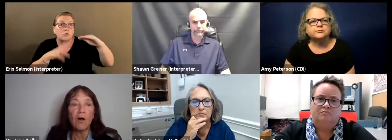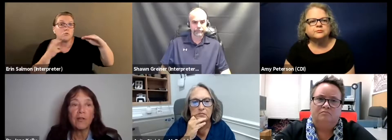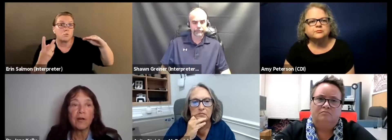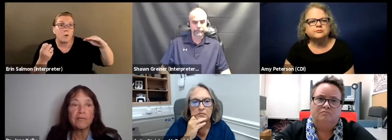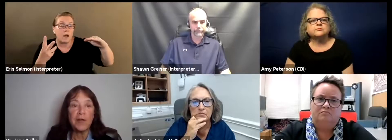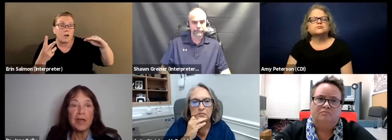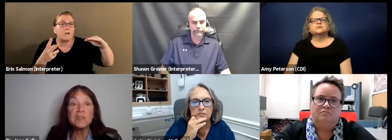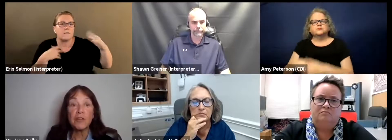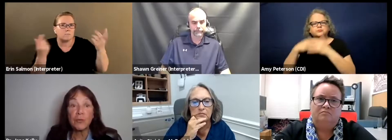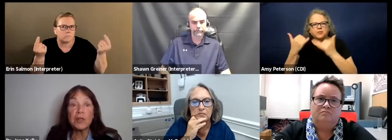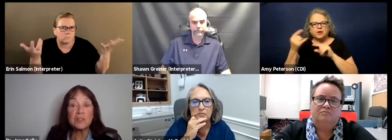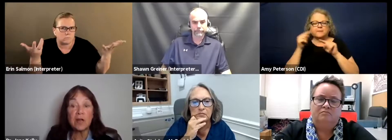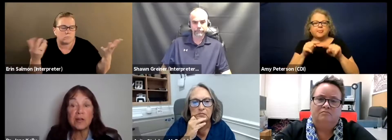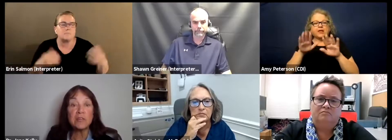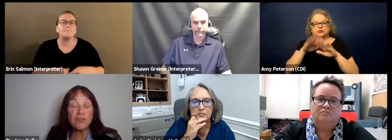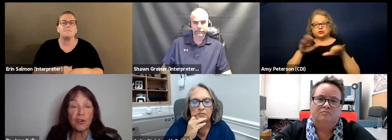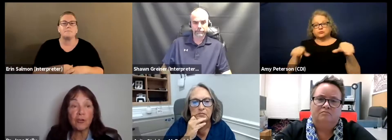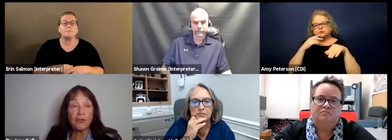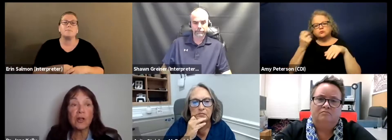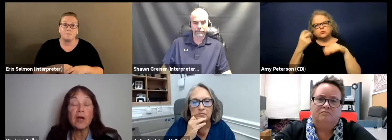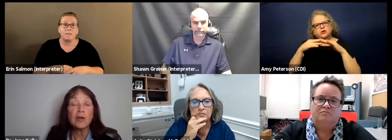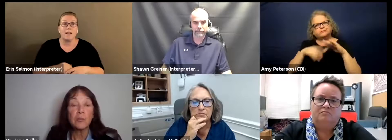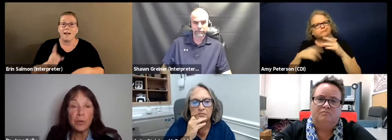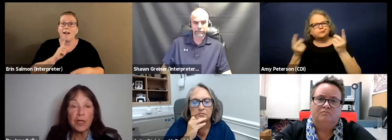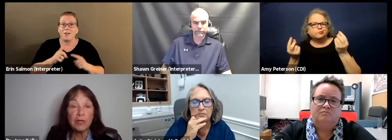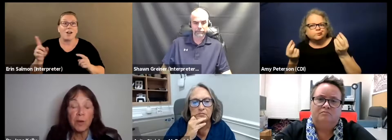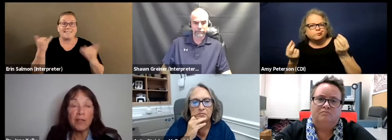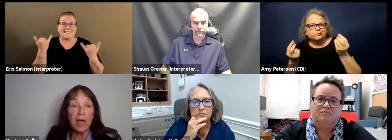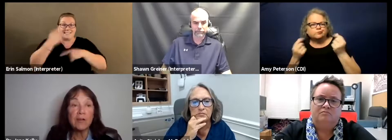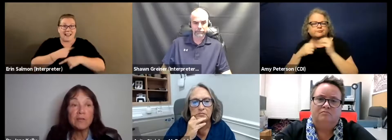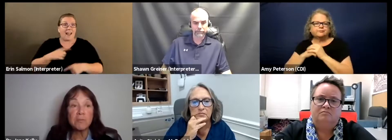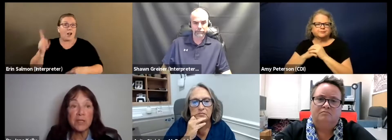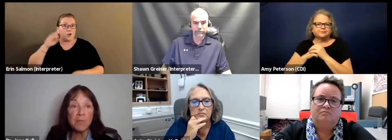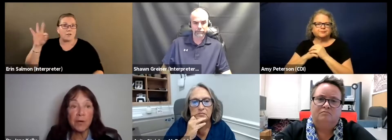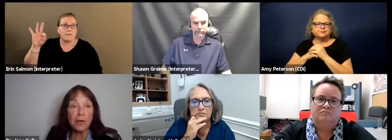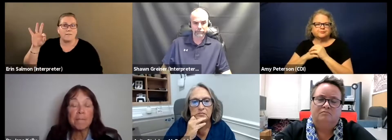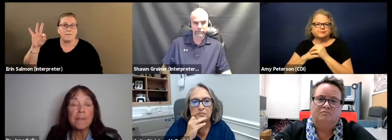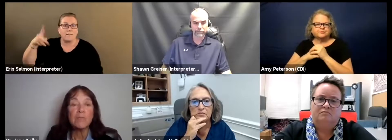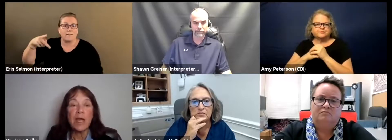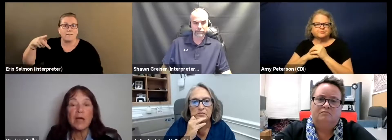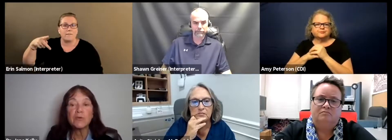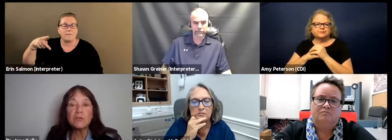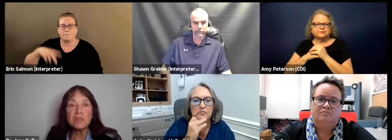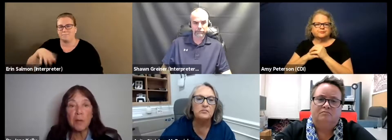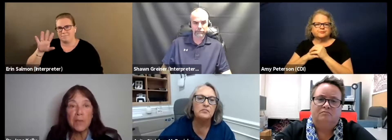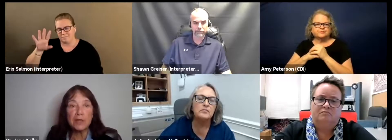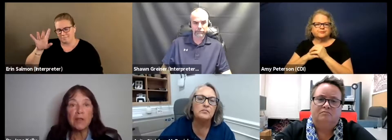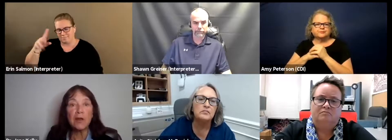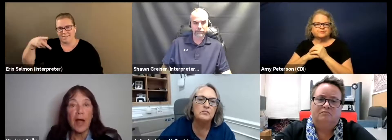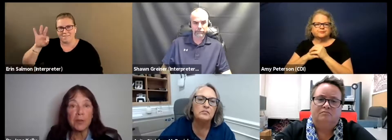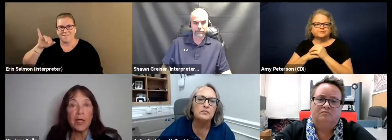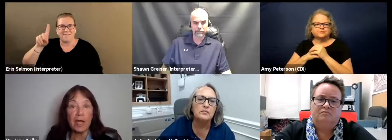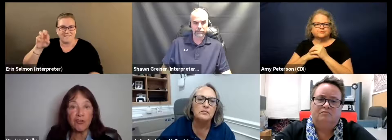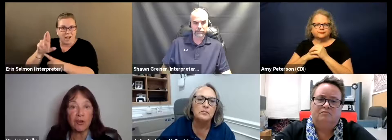have all their phase 3 studies in children completed by the end of September and be able to submit